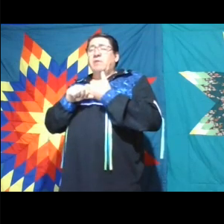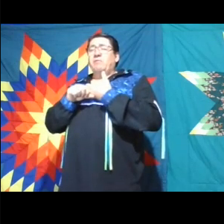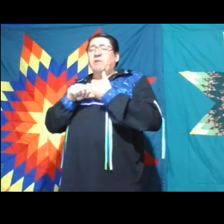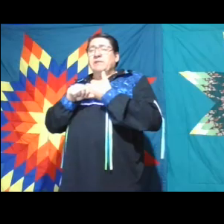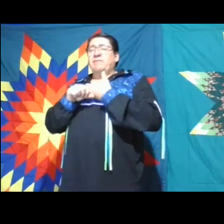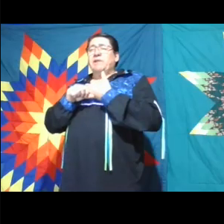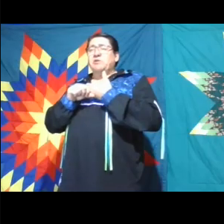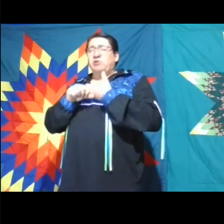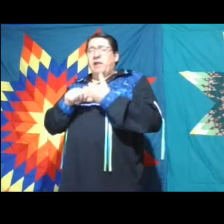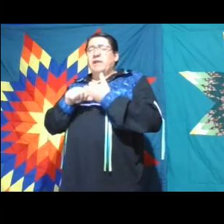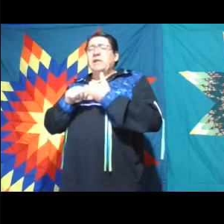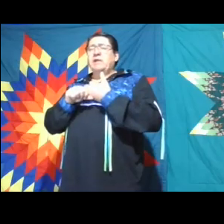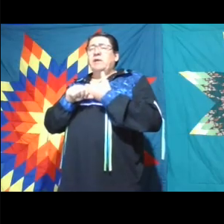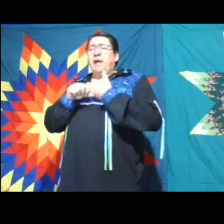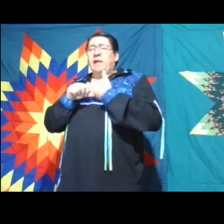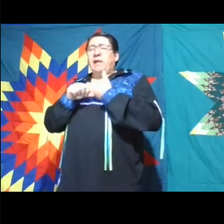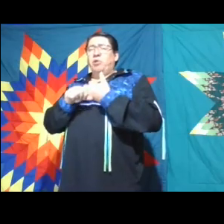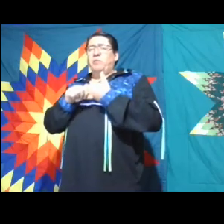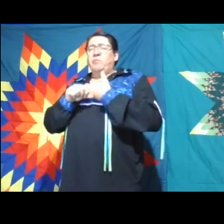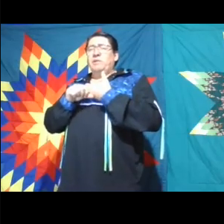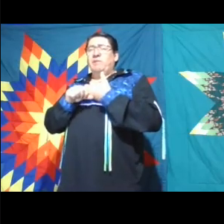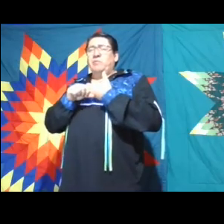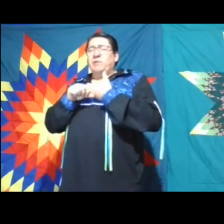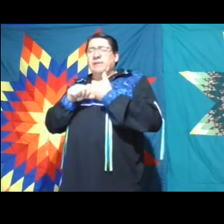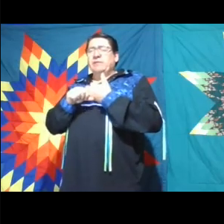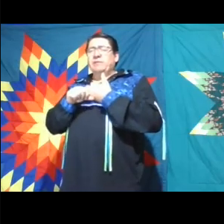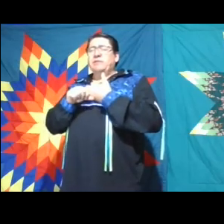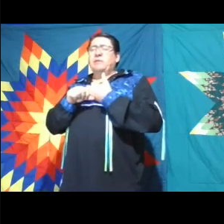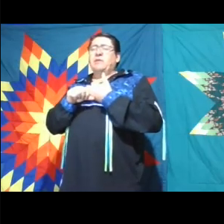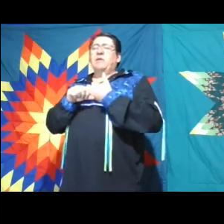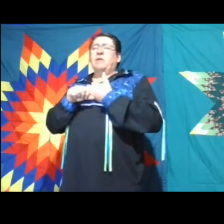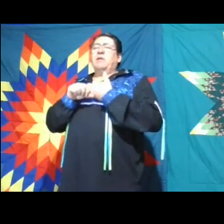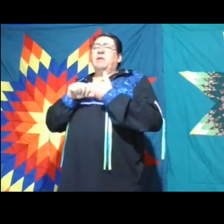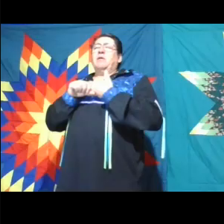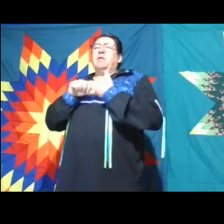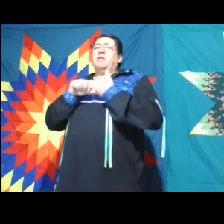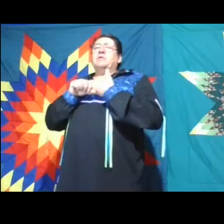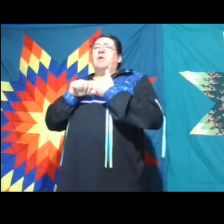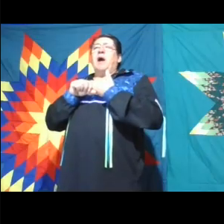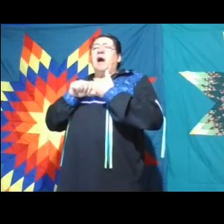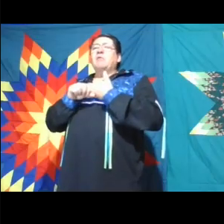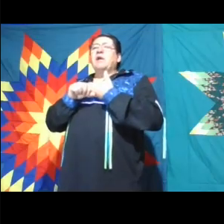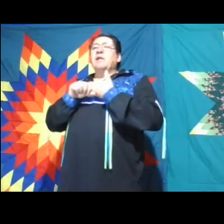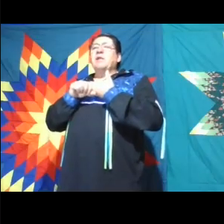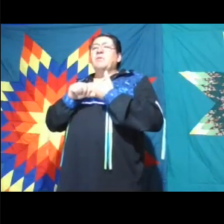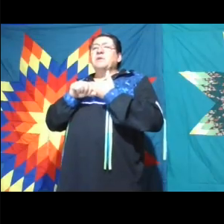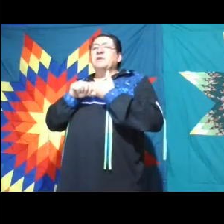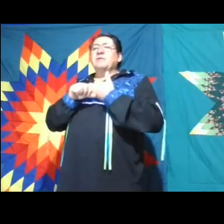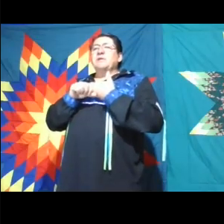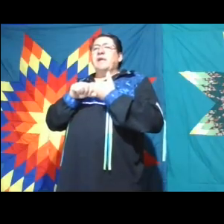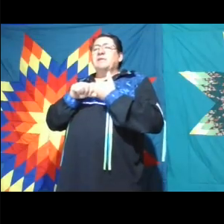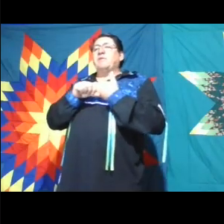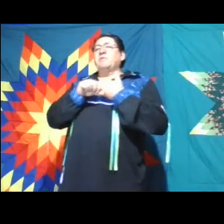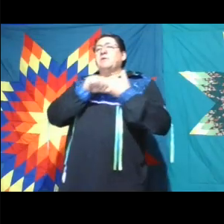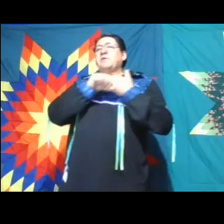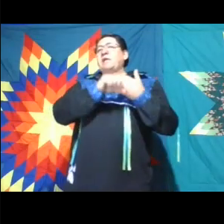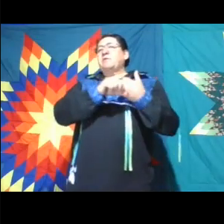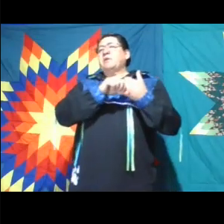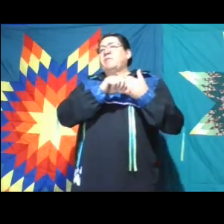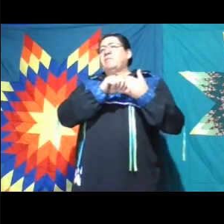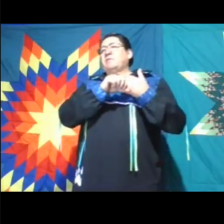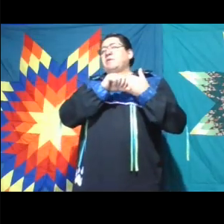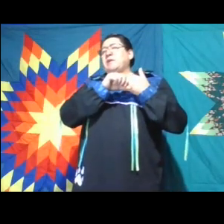for receiving training and employment development skills. So how can those skill sets, if those